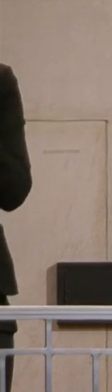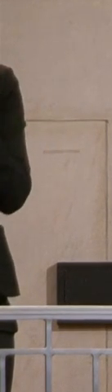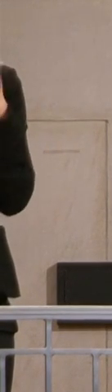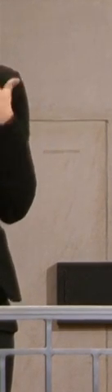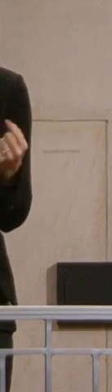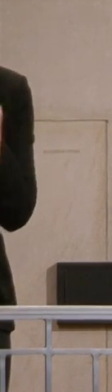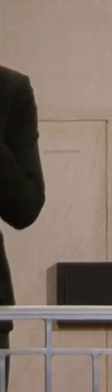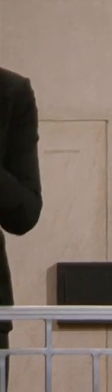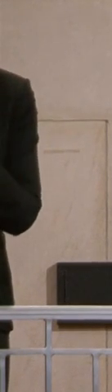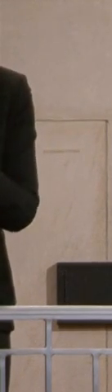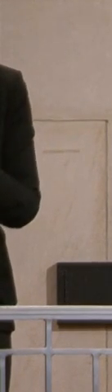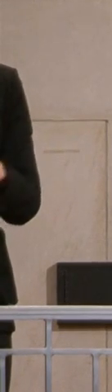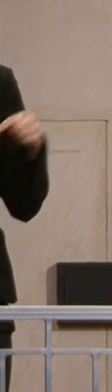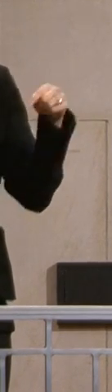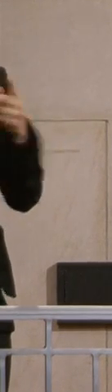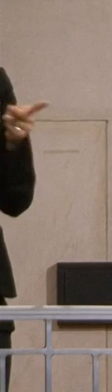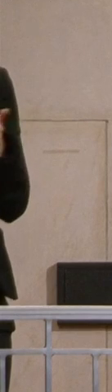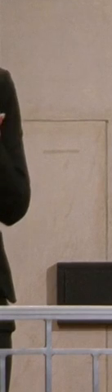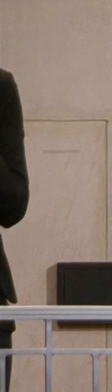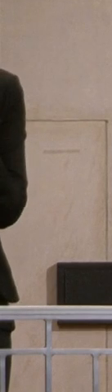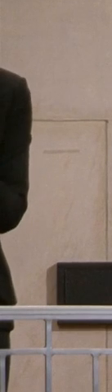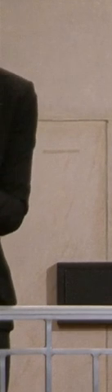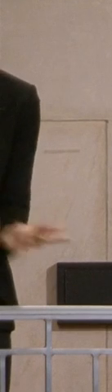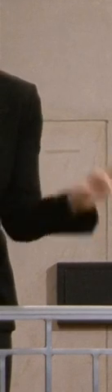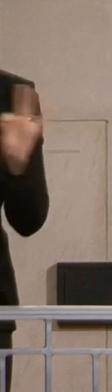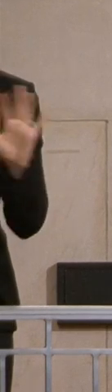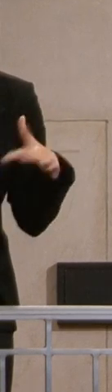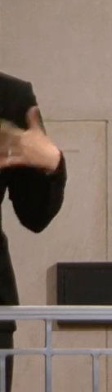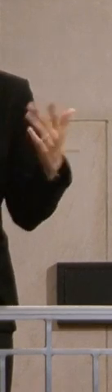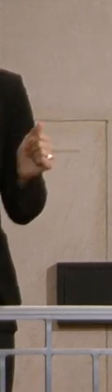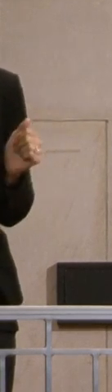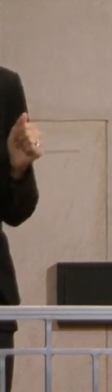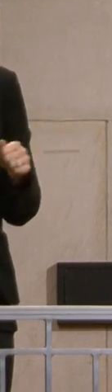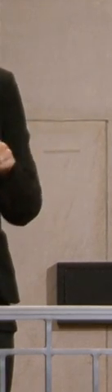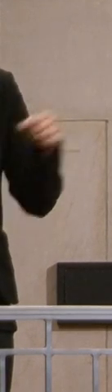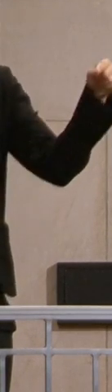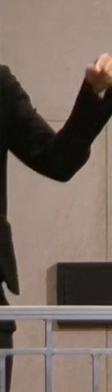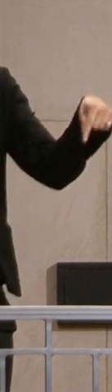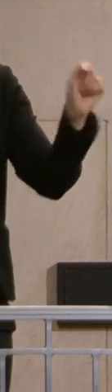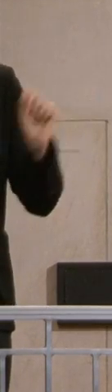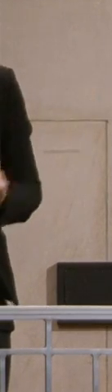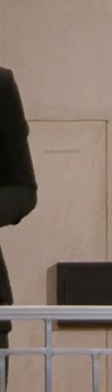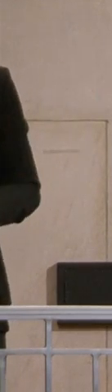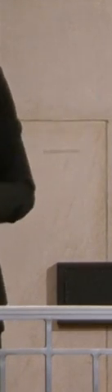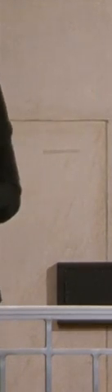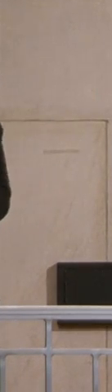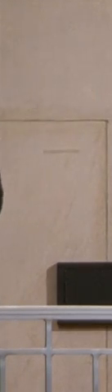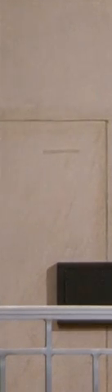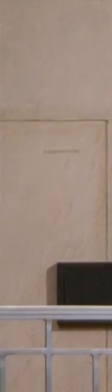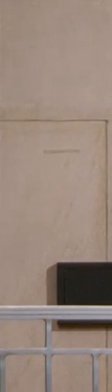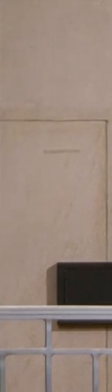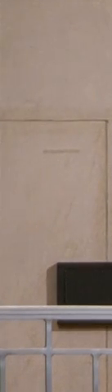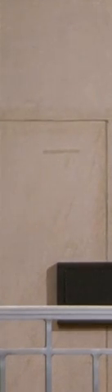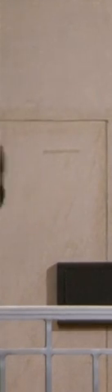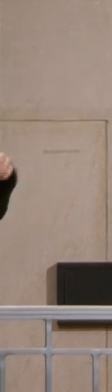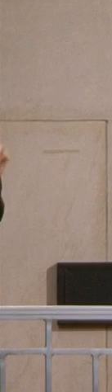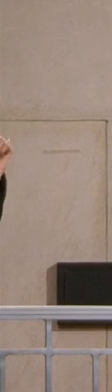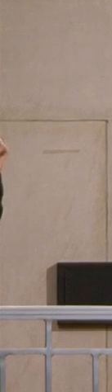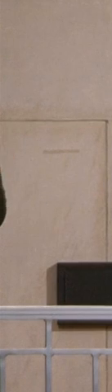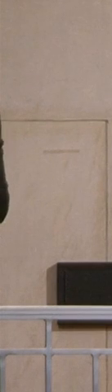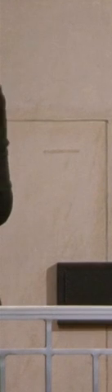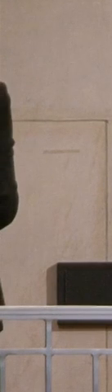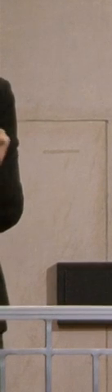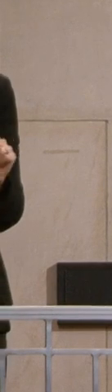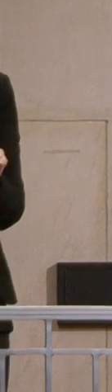we come for our most important events, and that's why we're all here today. And every year during Pride Month, we take a moment